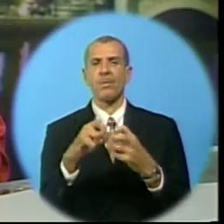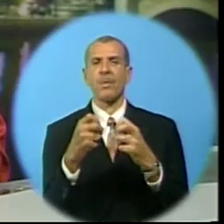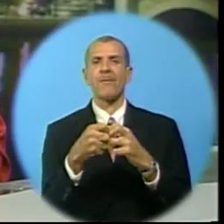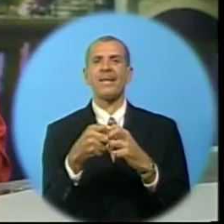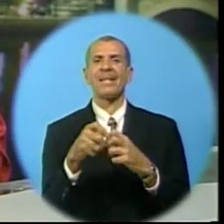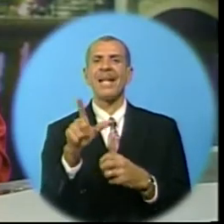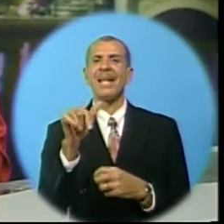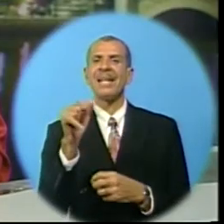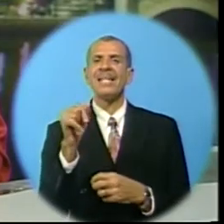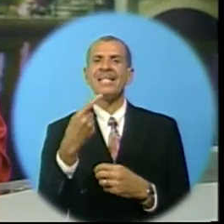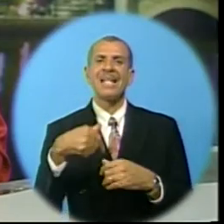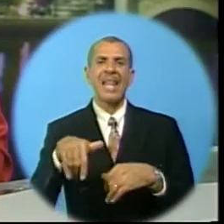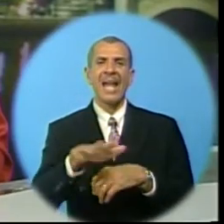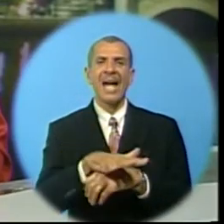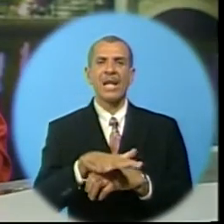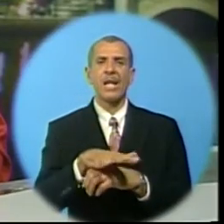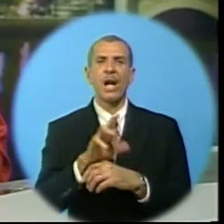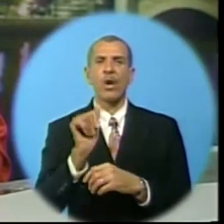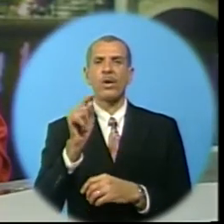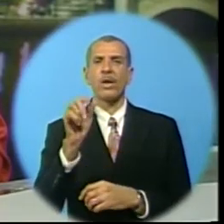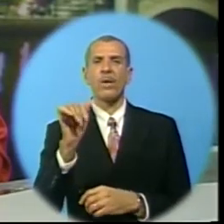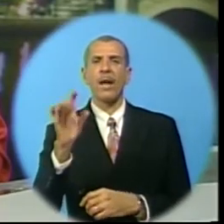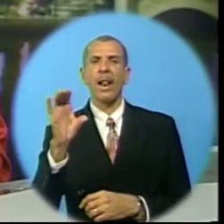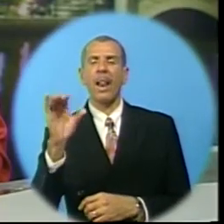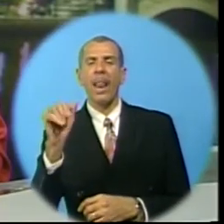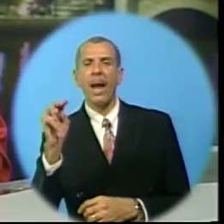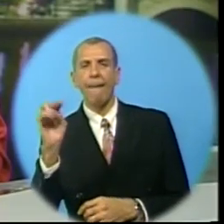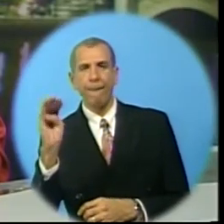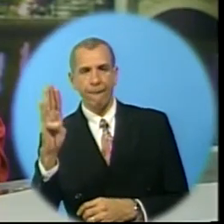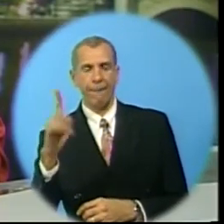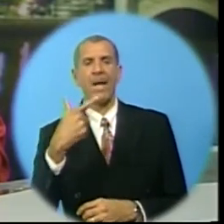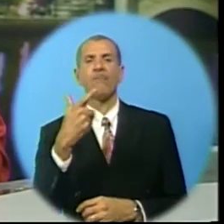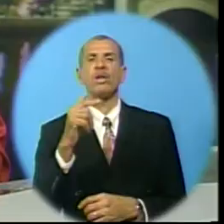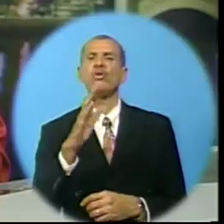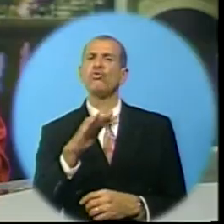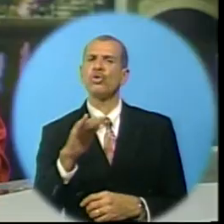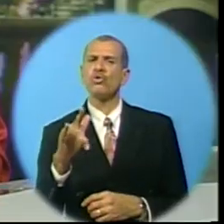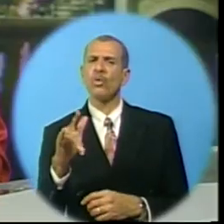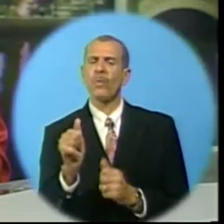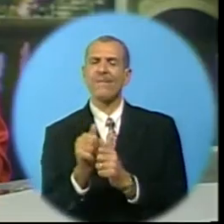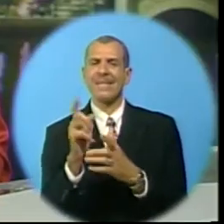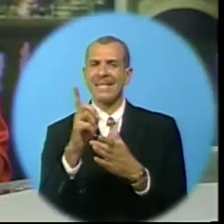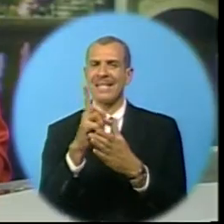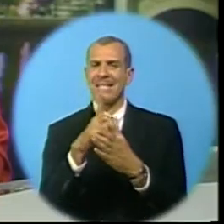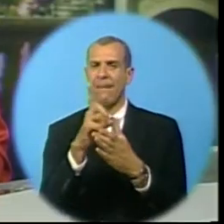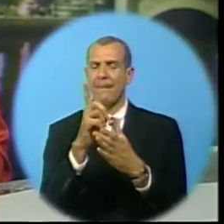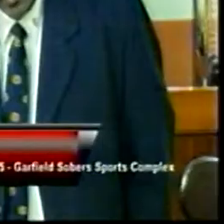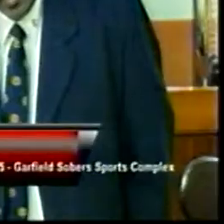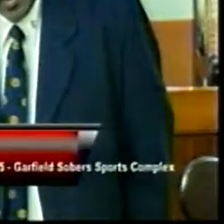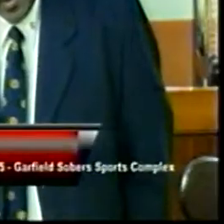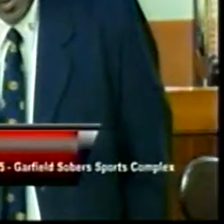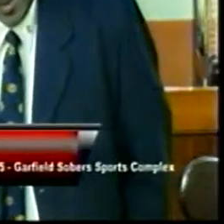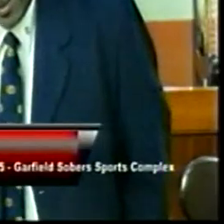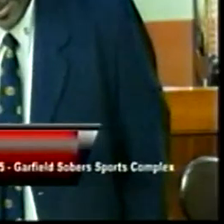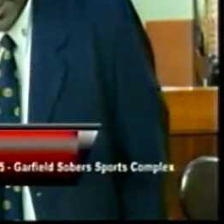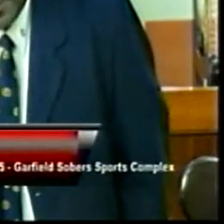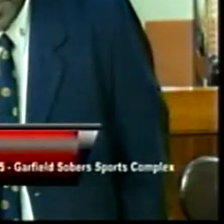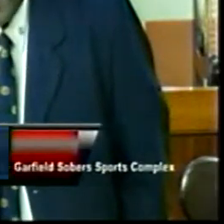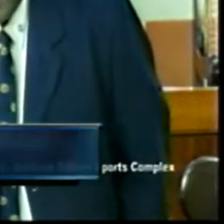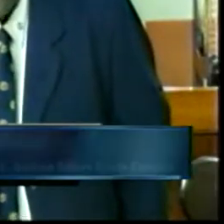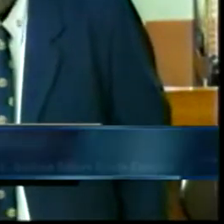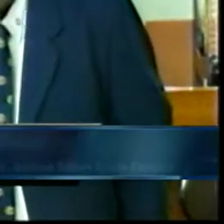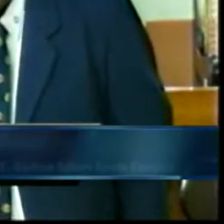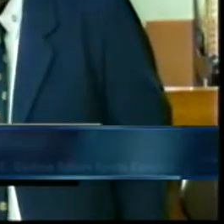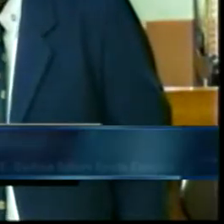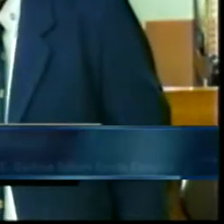the Rotary Club of Barbados South for the construction of a facility for children with disabilities. There are lots of